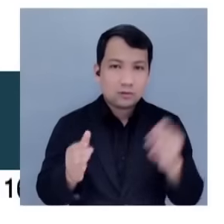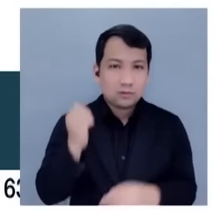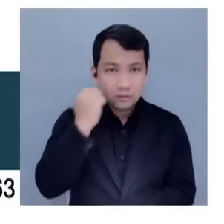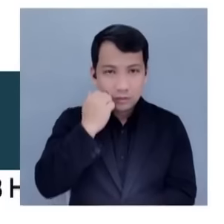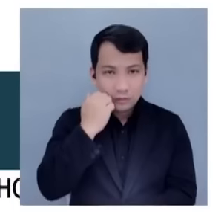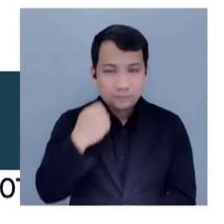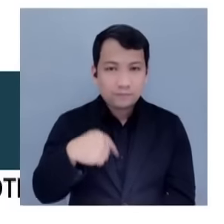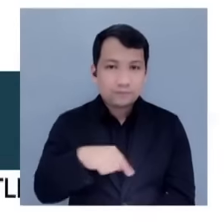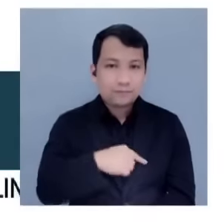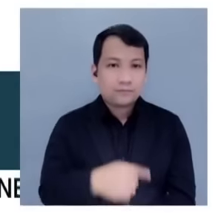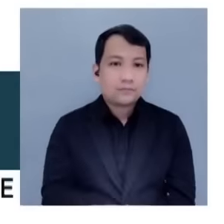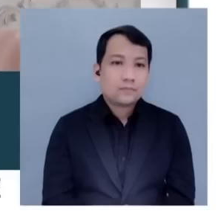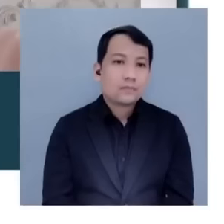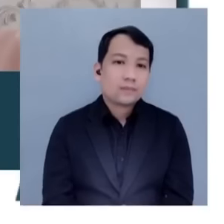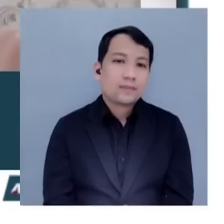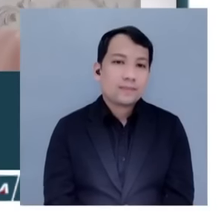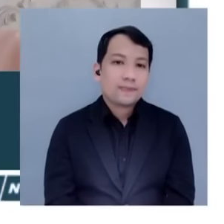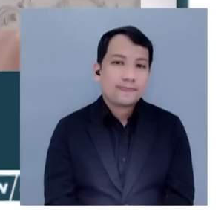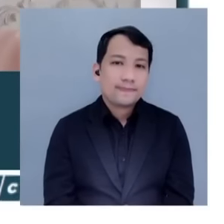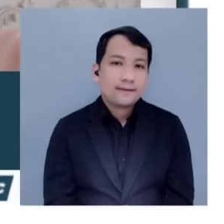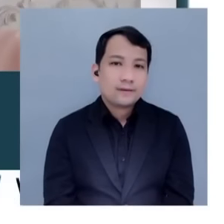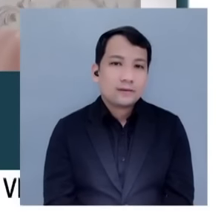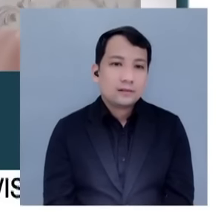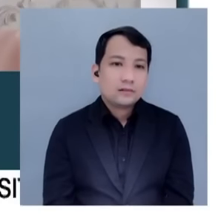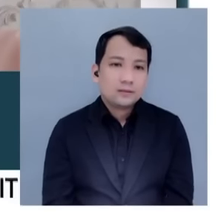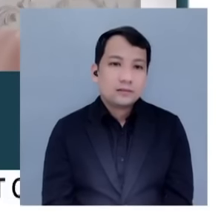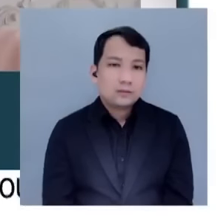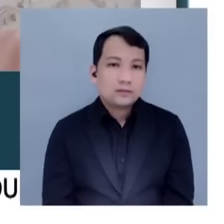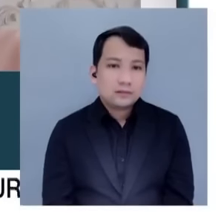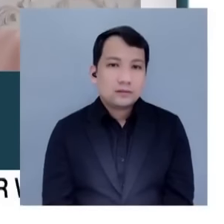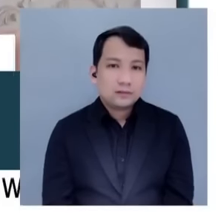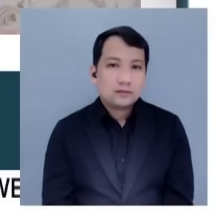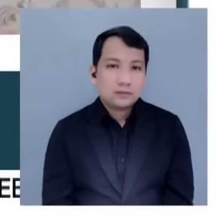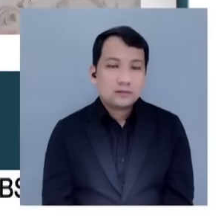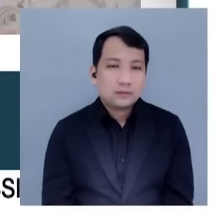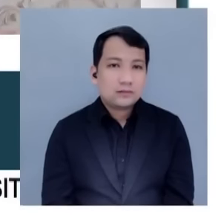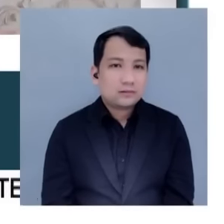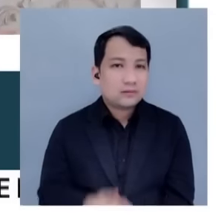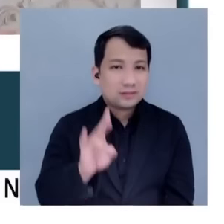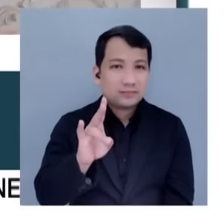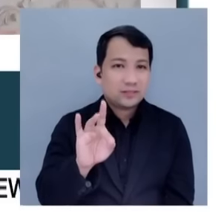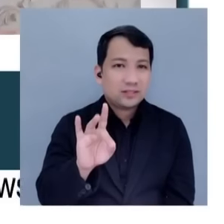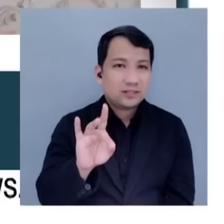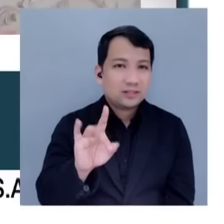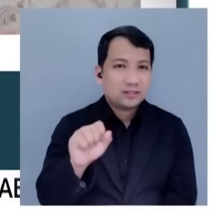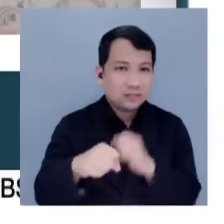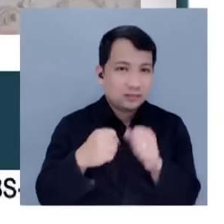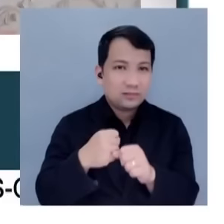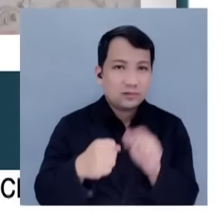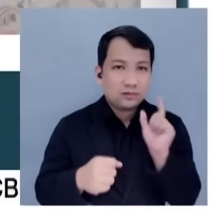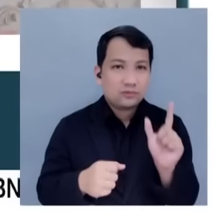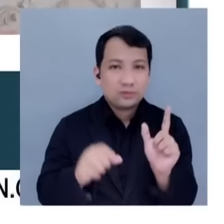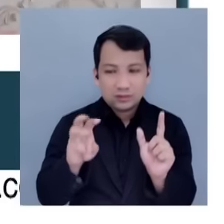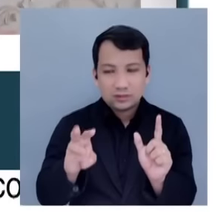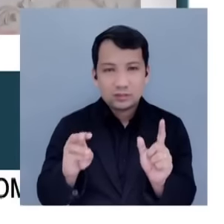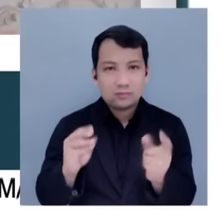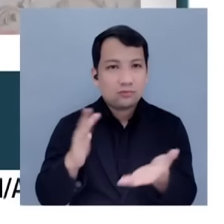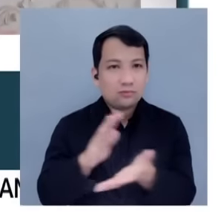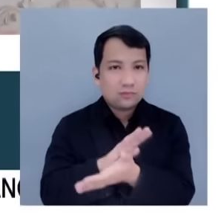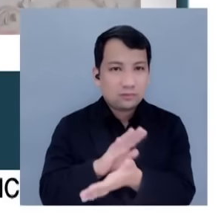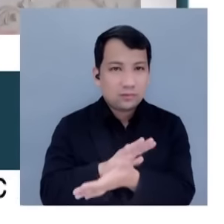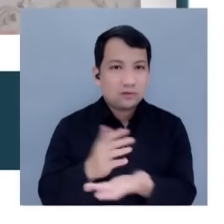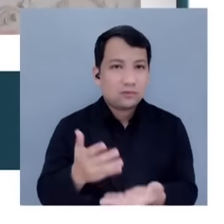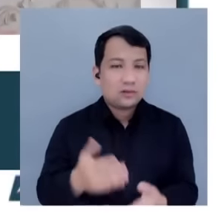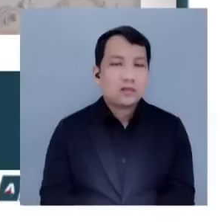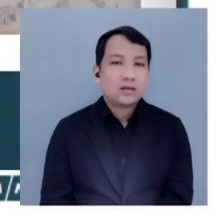have been subjected to trolling for the last 7-8 years since 2016. Na walang patin. So